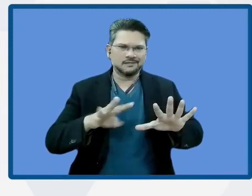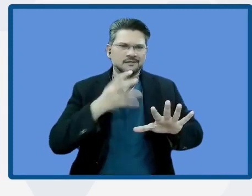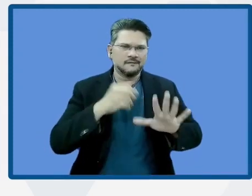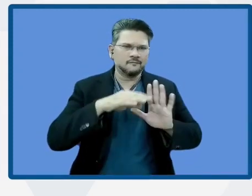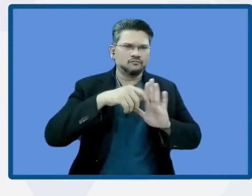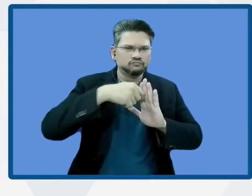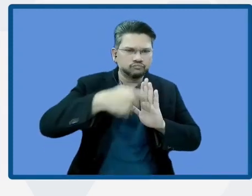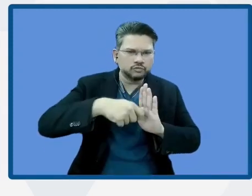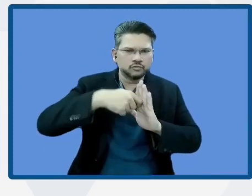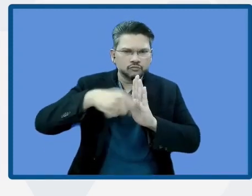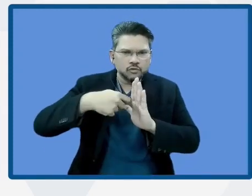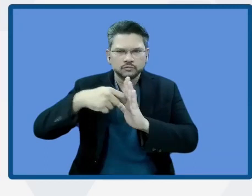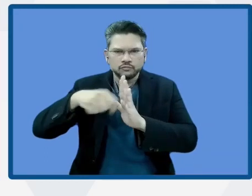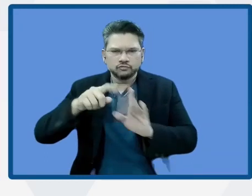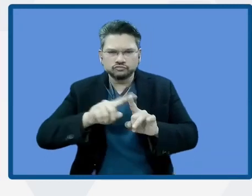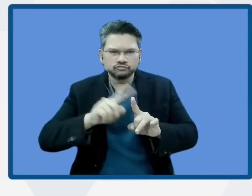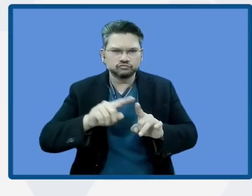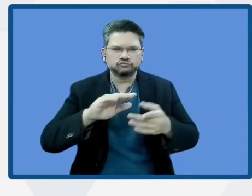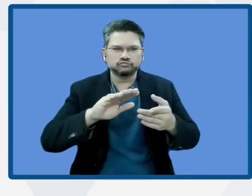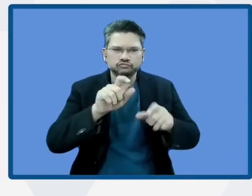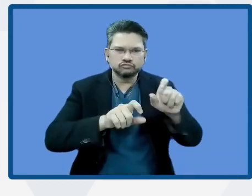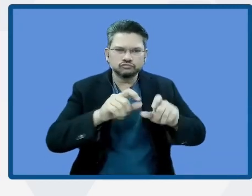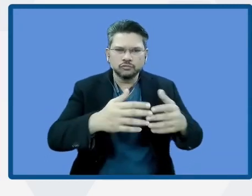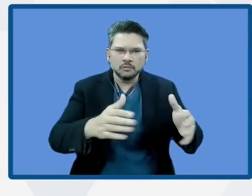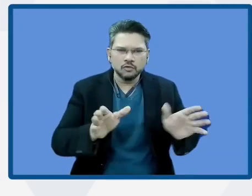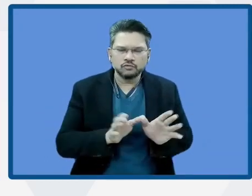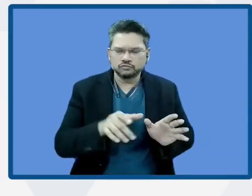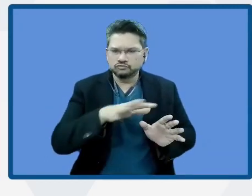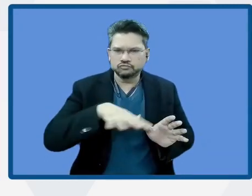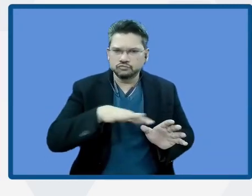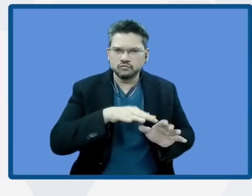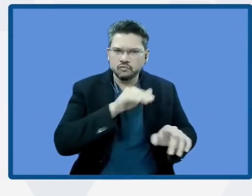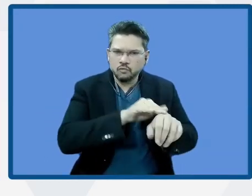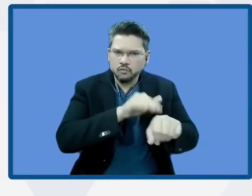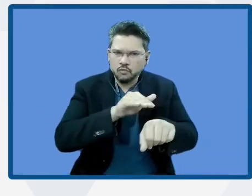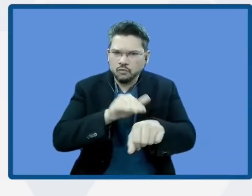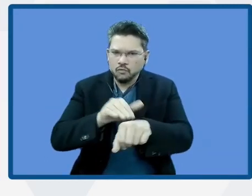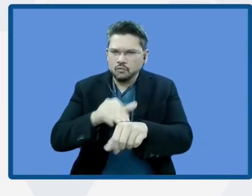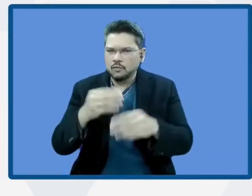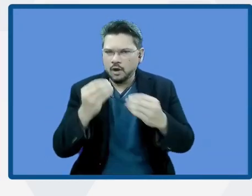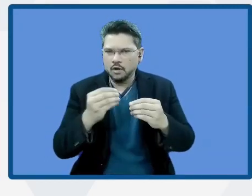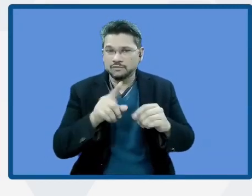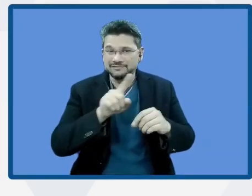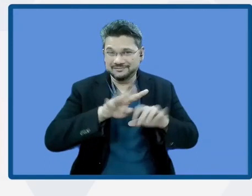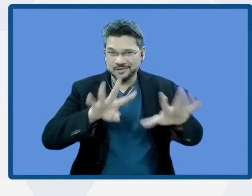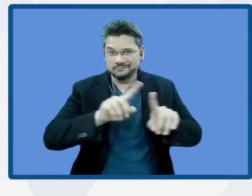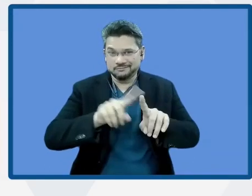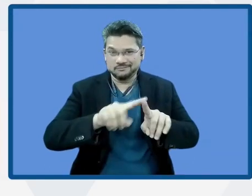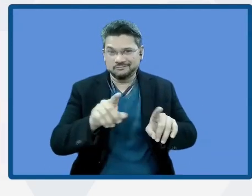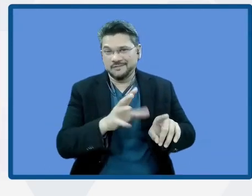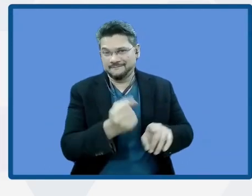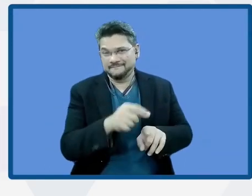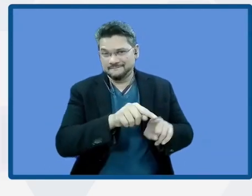that allowed us to know the performance of the communities, their traditional knowledge, and integrate these in the early warning